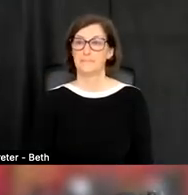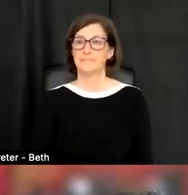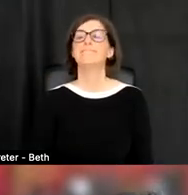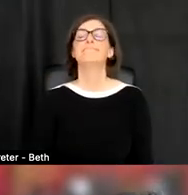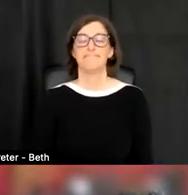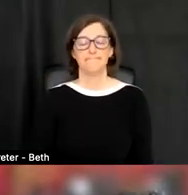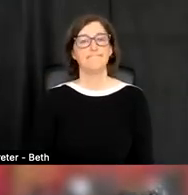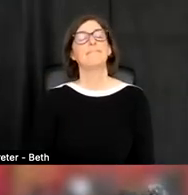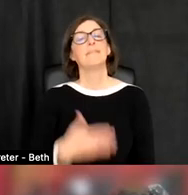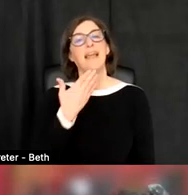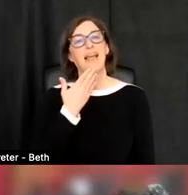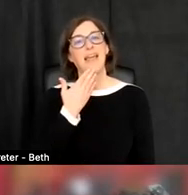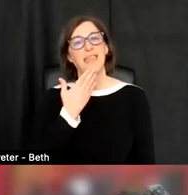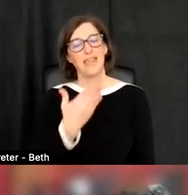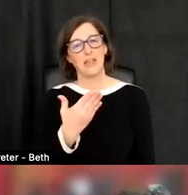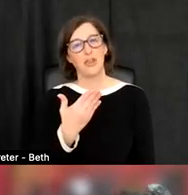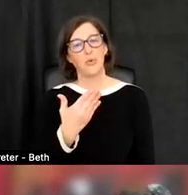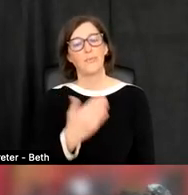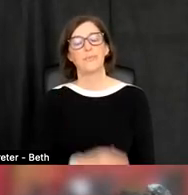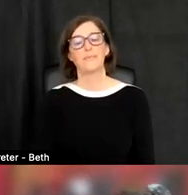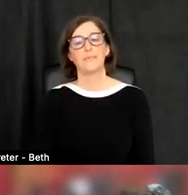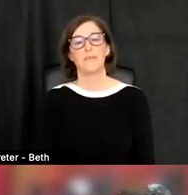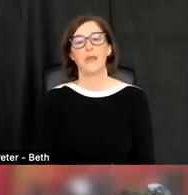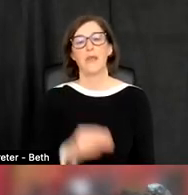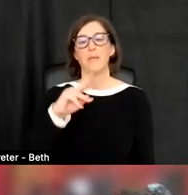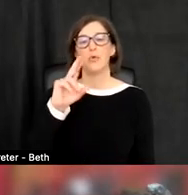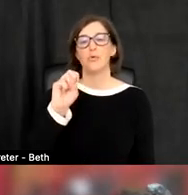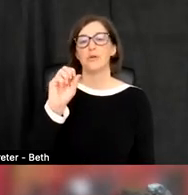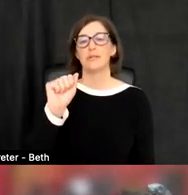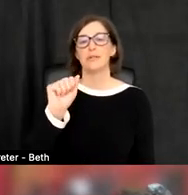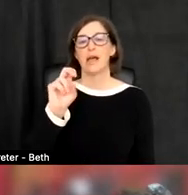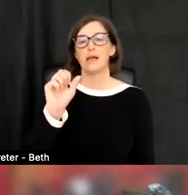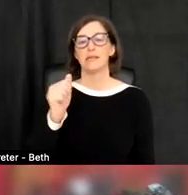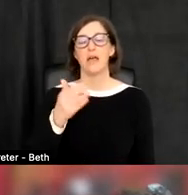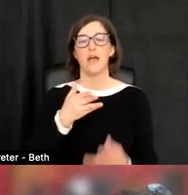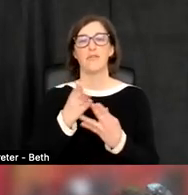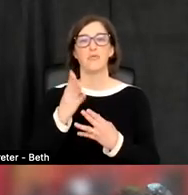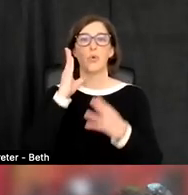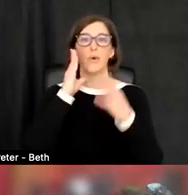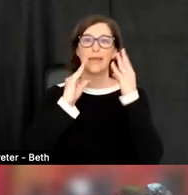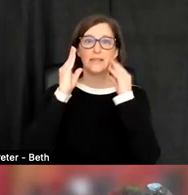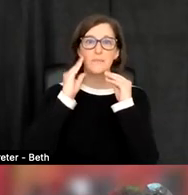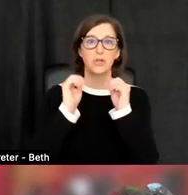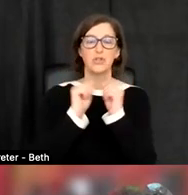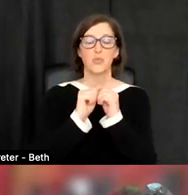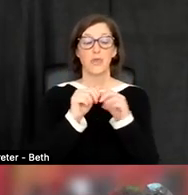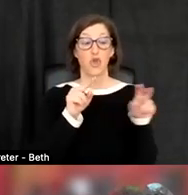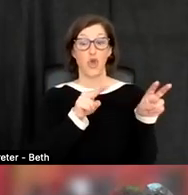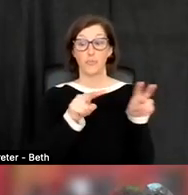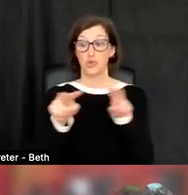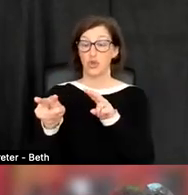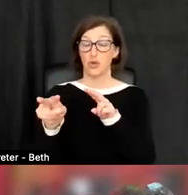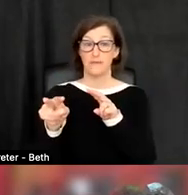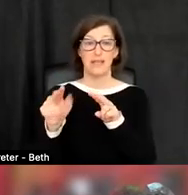Okay, thank you. So Musasa, through experience, we've observed that it is